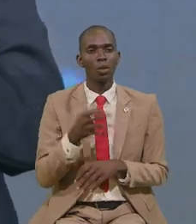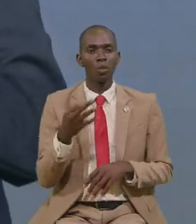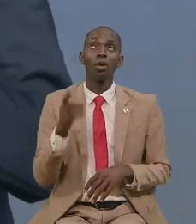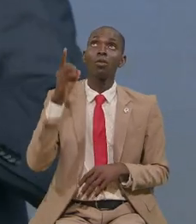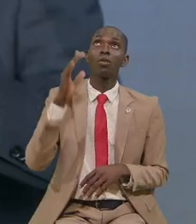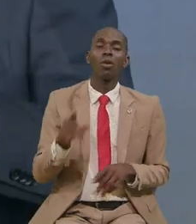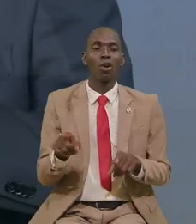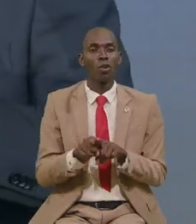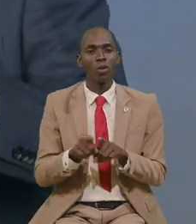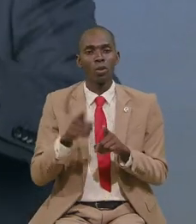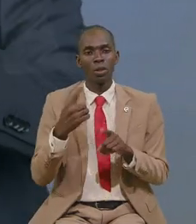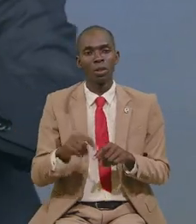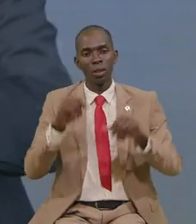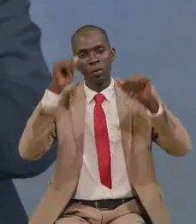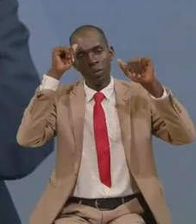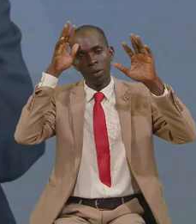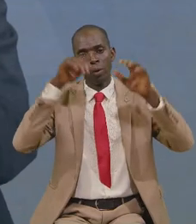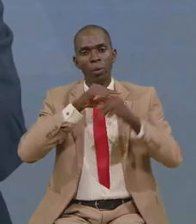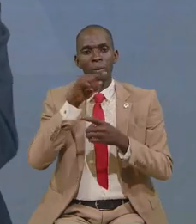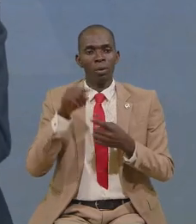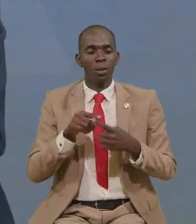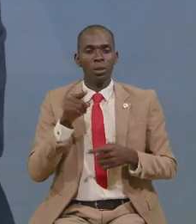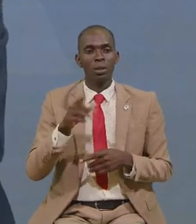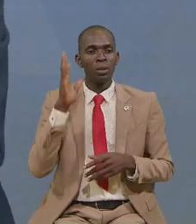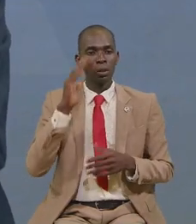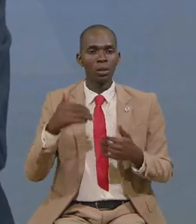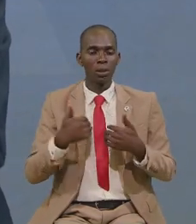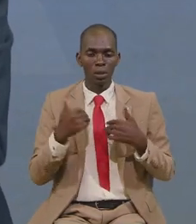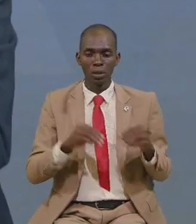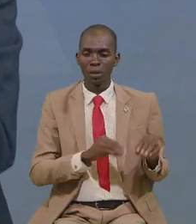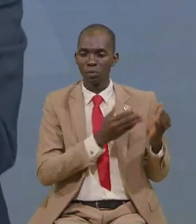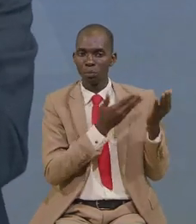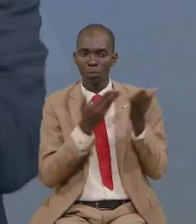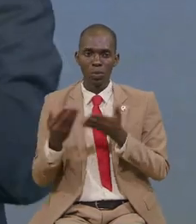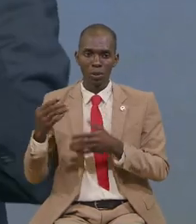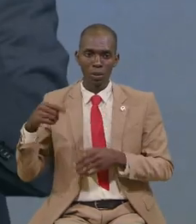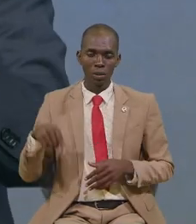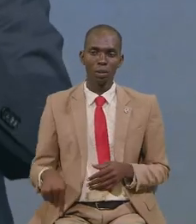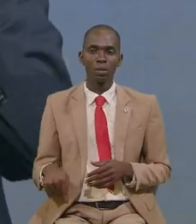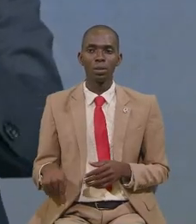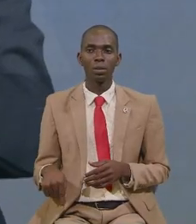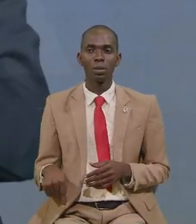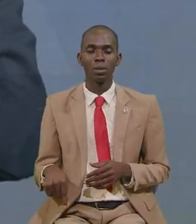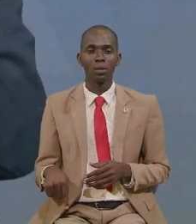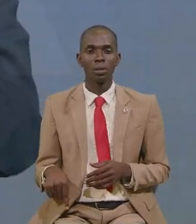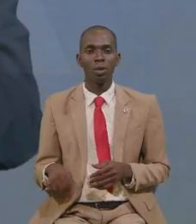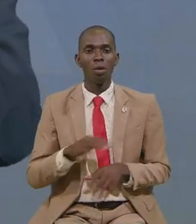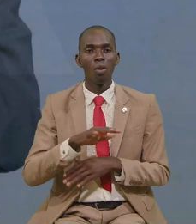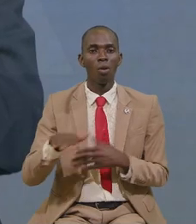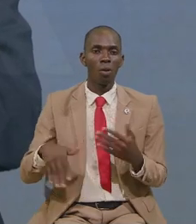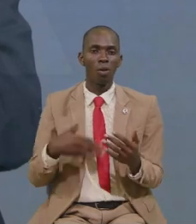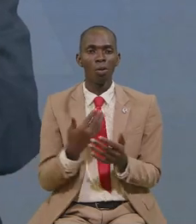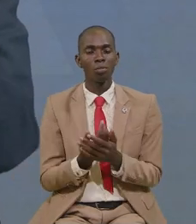Father, to the Father, when he shall have put down